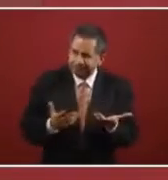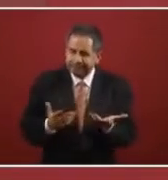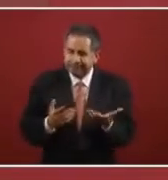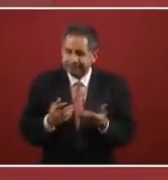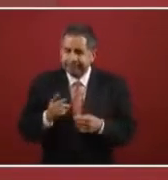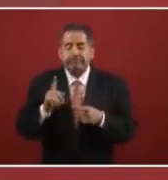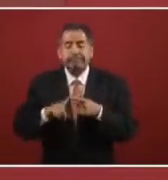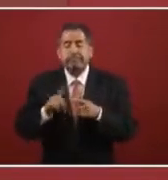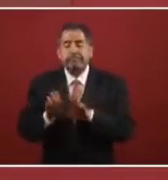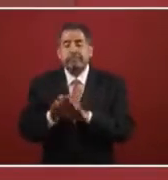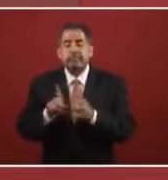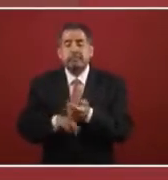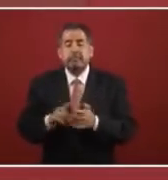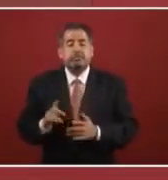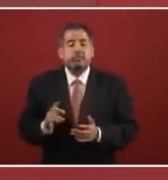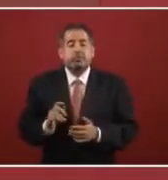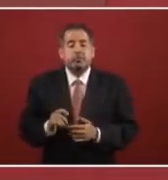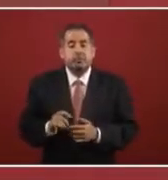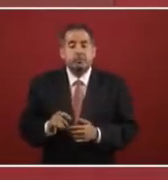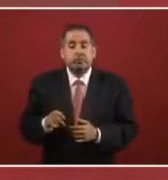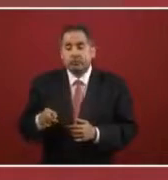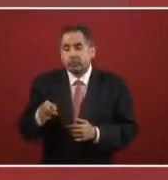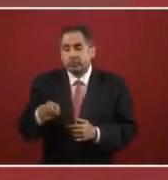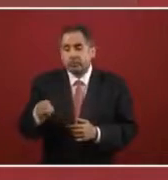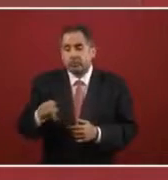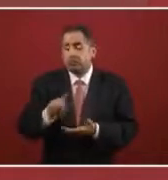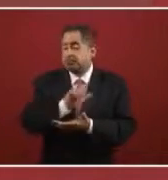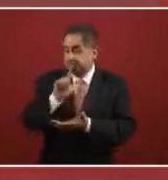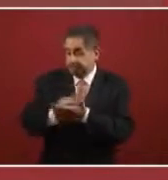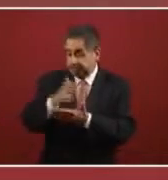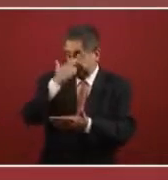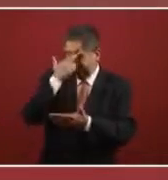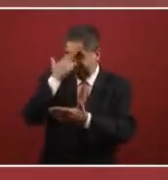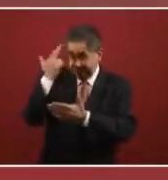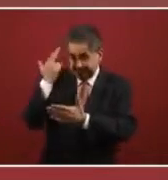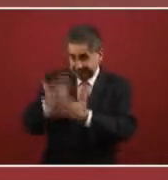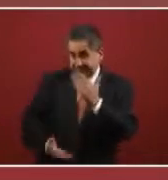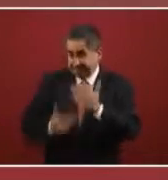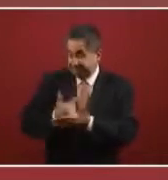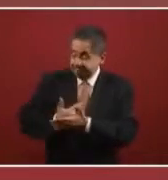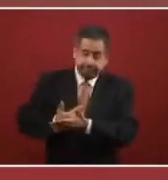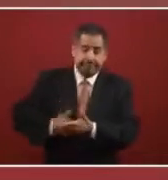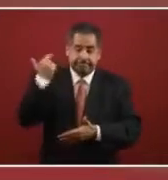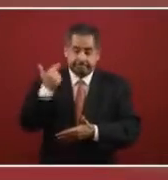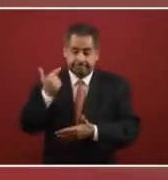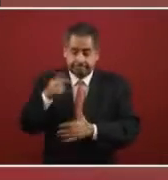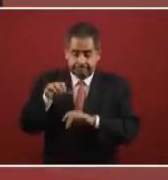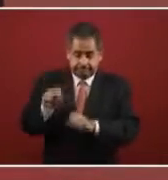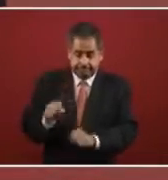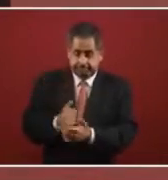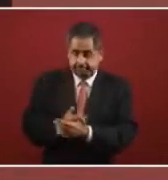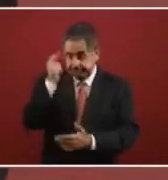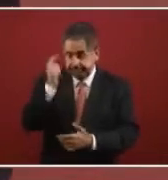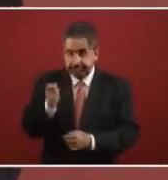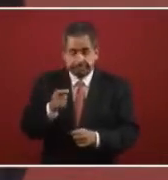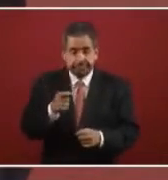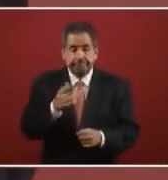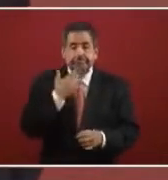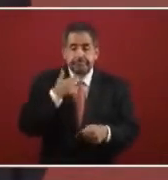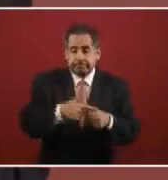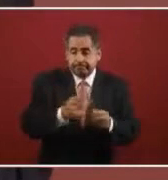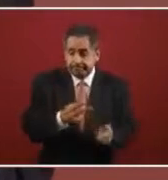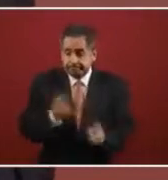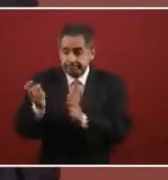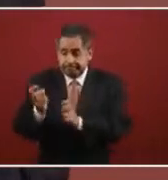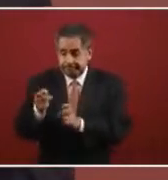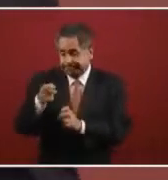Primero, de First, que ya es delito grave now it is a grave crime, el robo